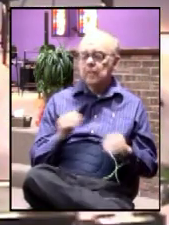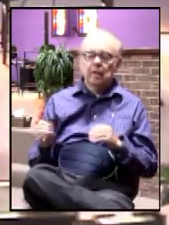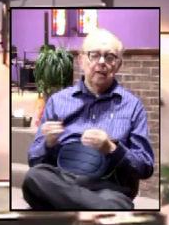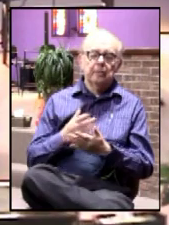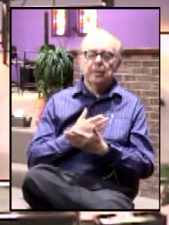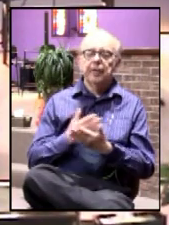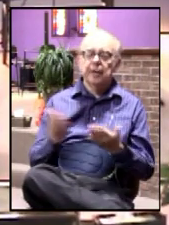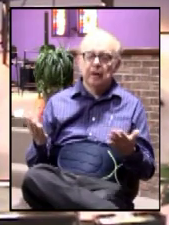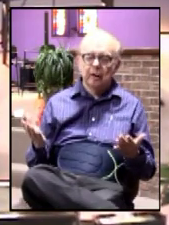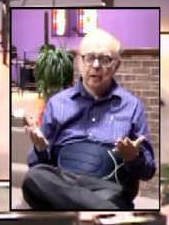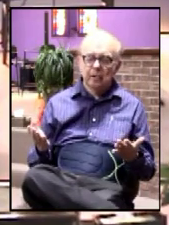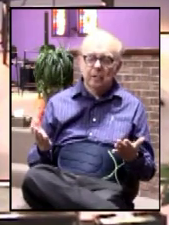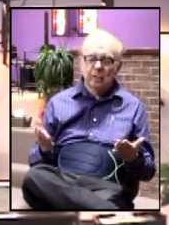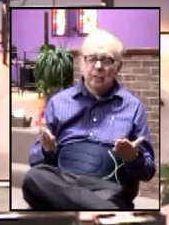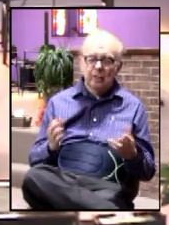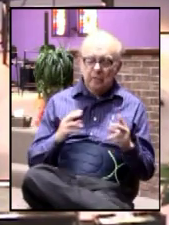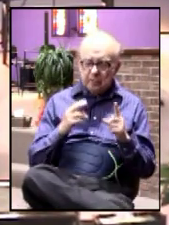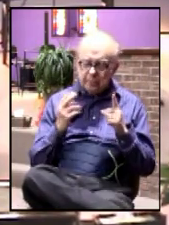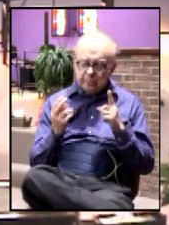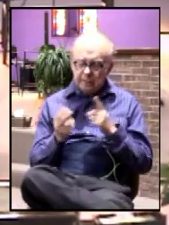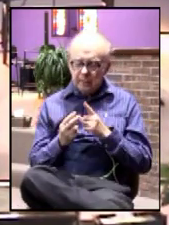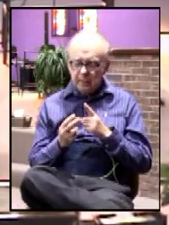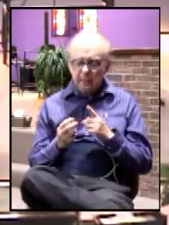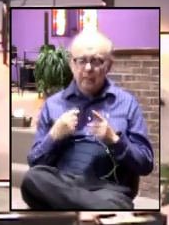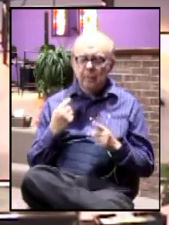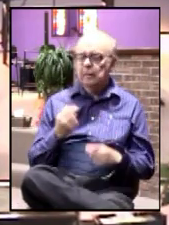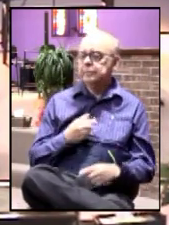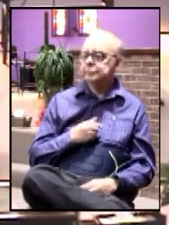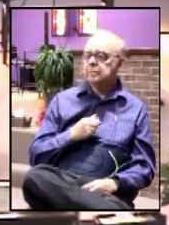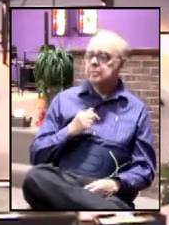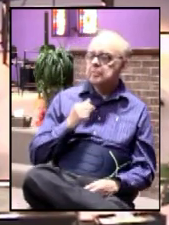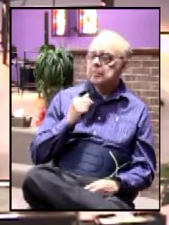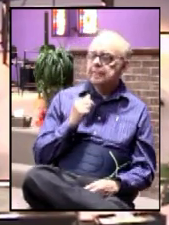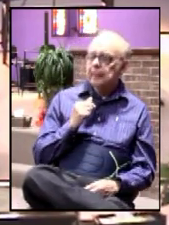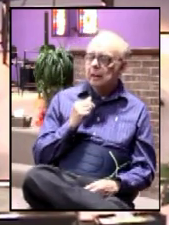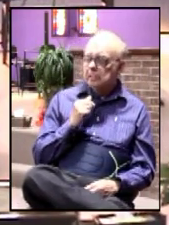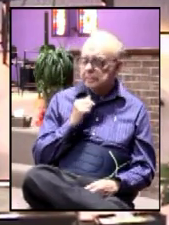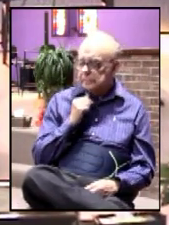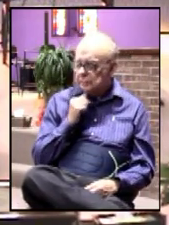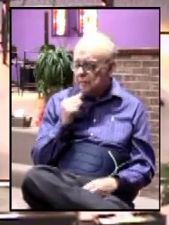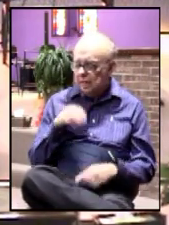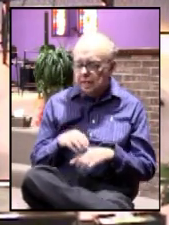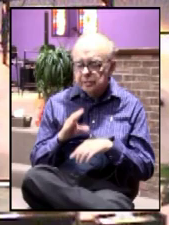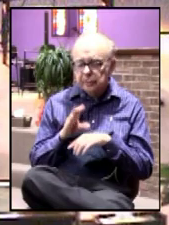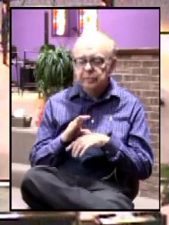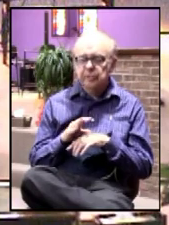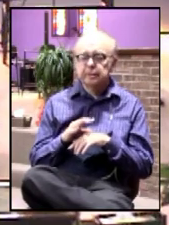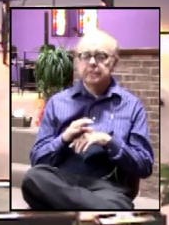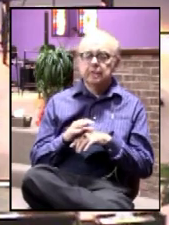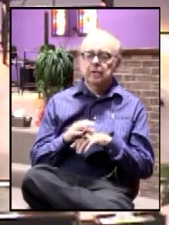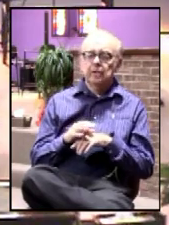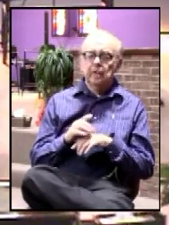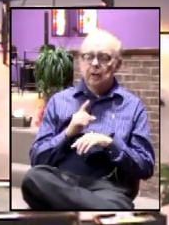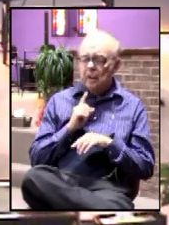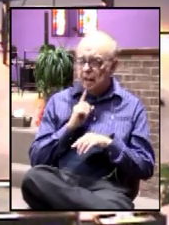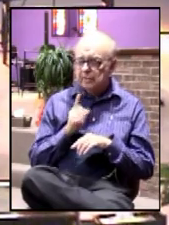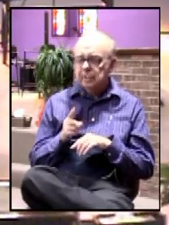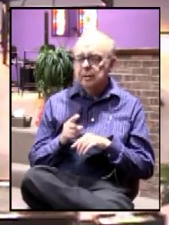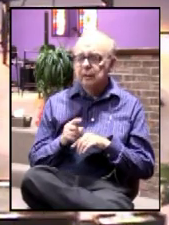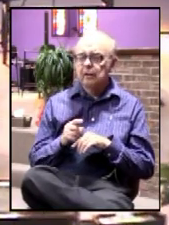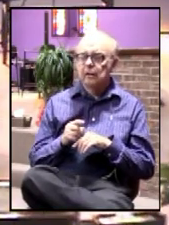all of the rest of this stuff in perspective. We're not in church,